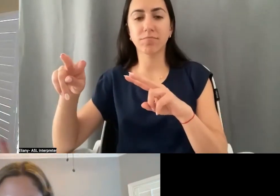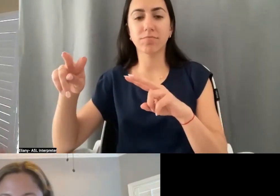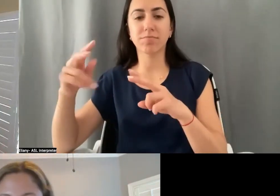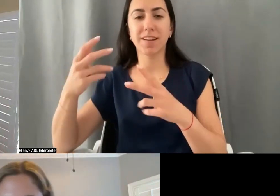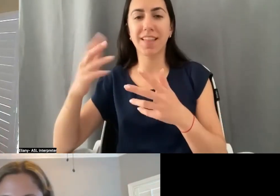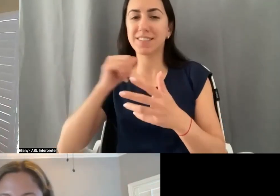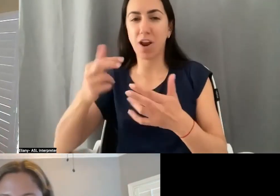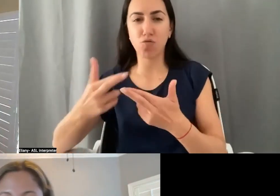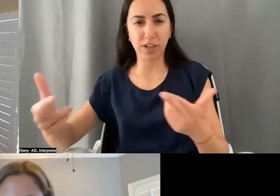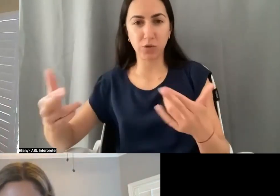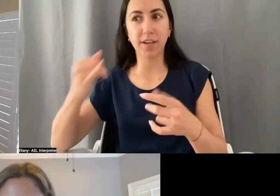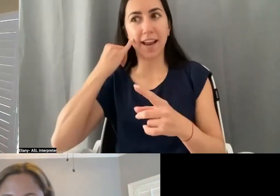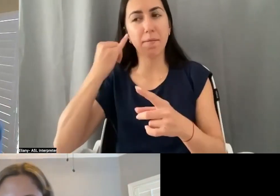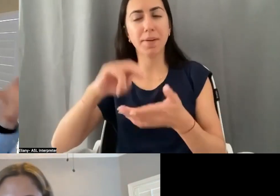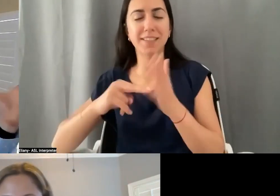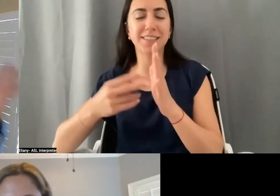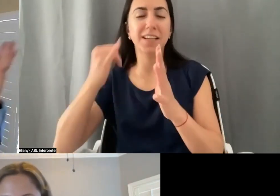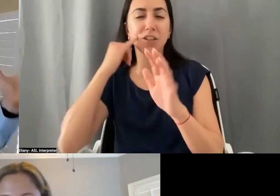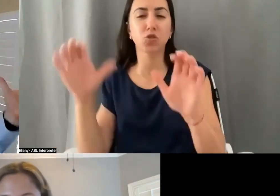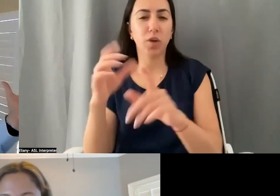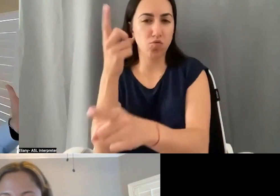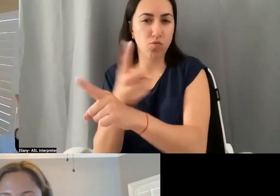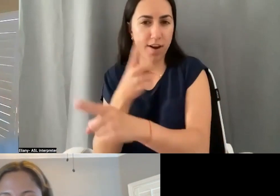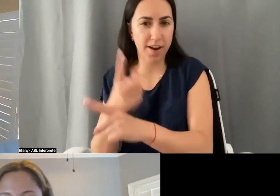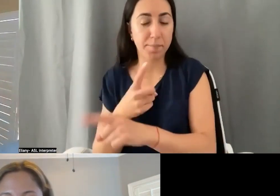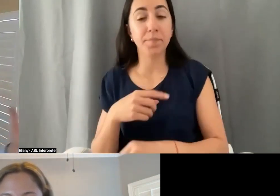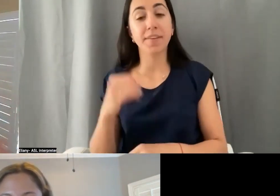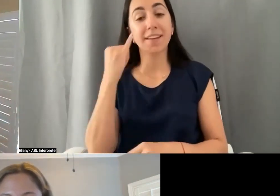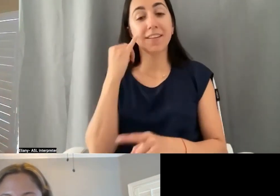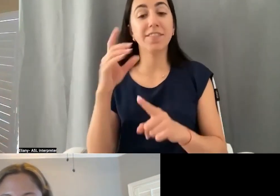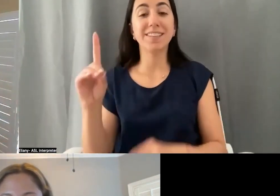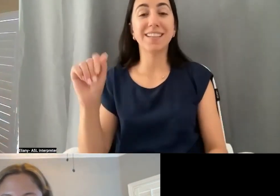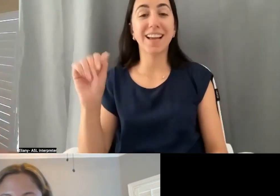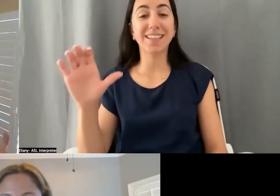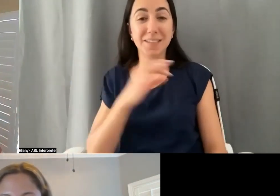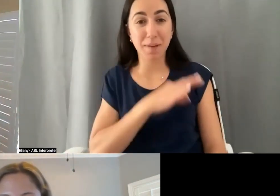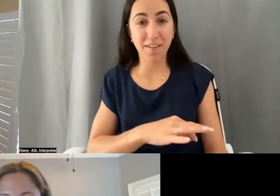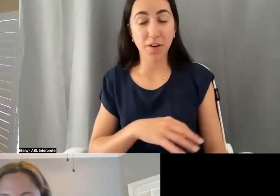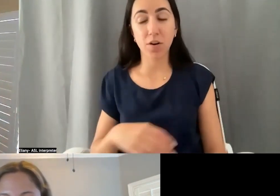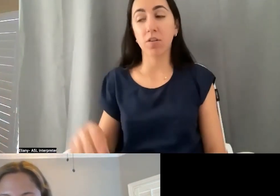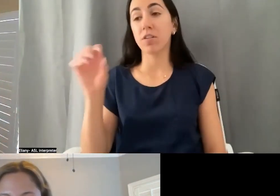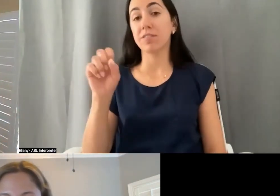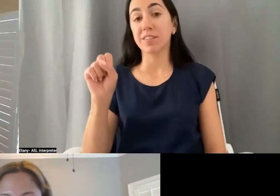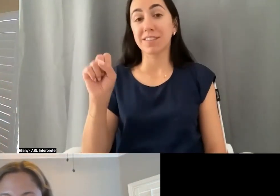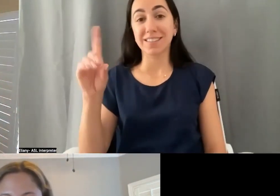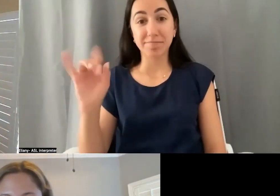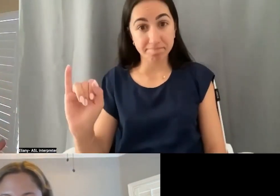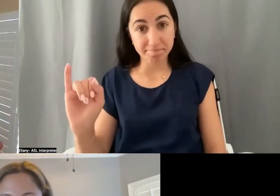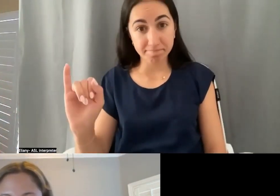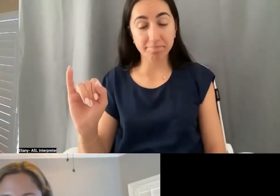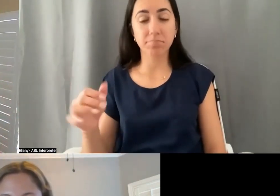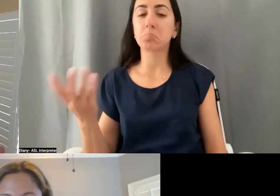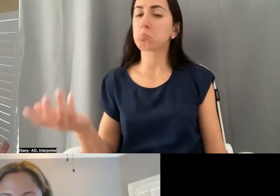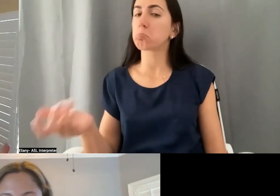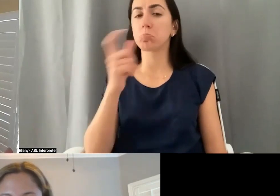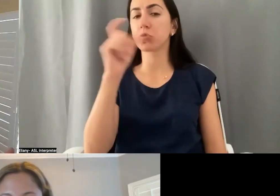that it was done correctly. Again, if they're on that DAC benefit or they're on Social Security disability, you don't